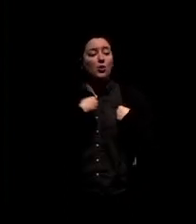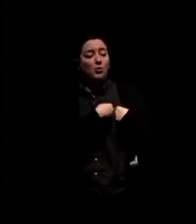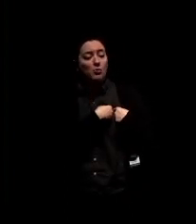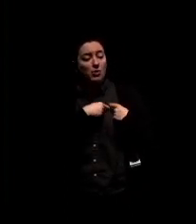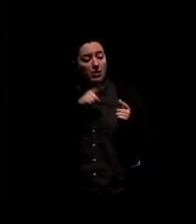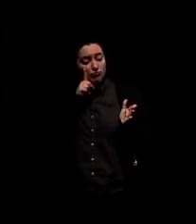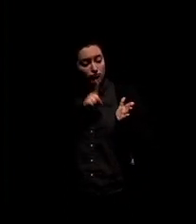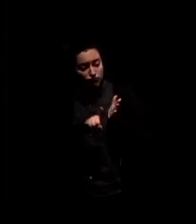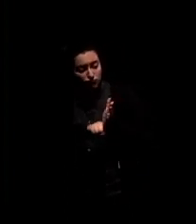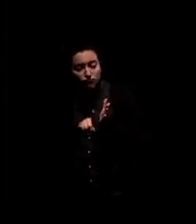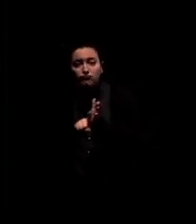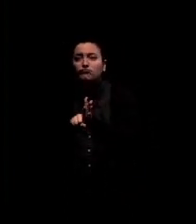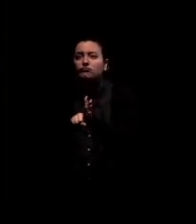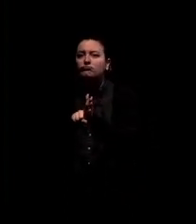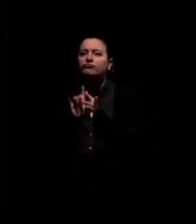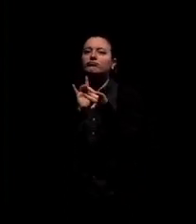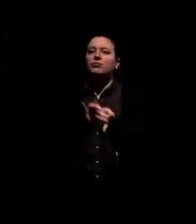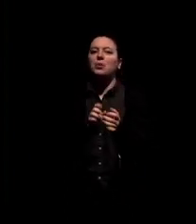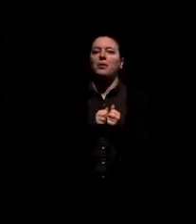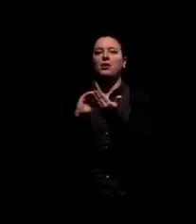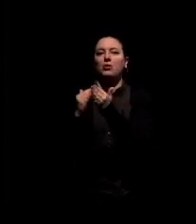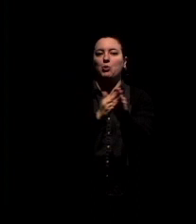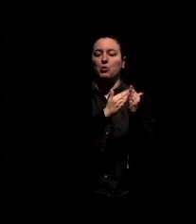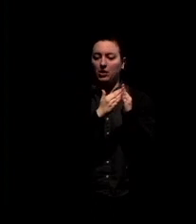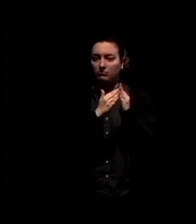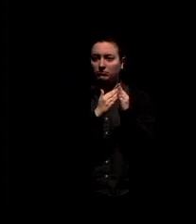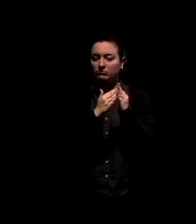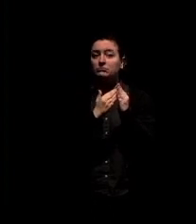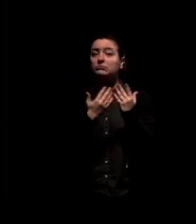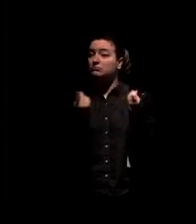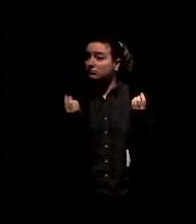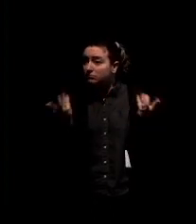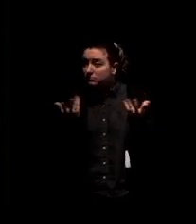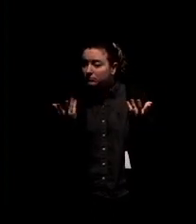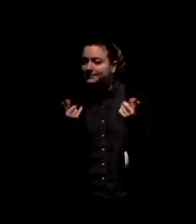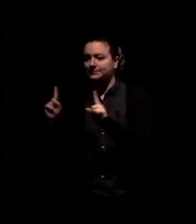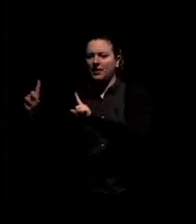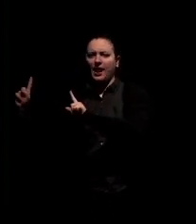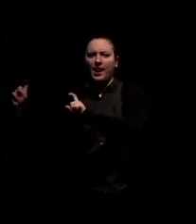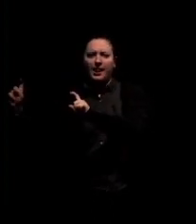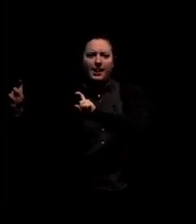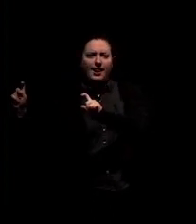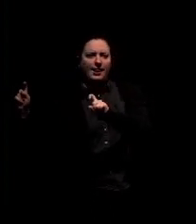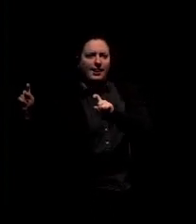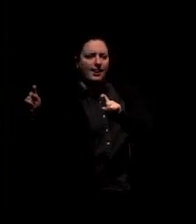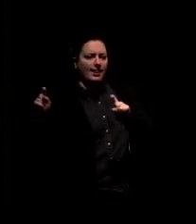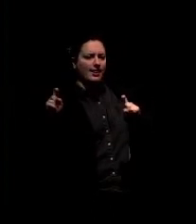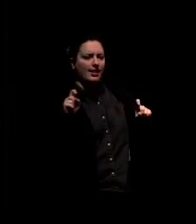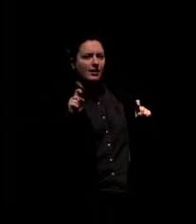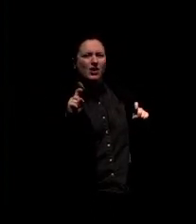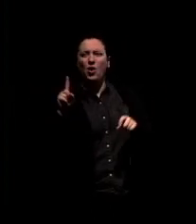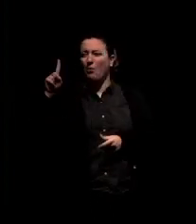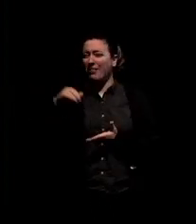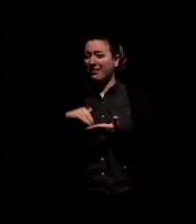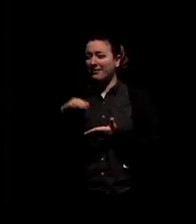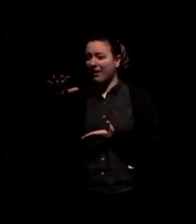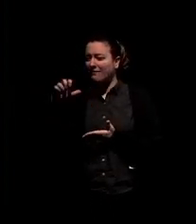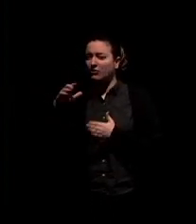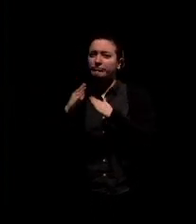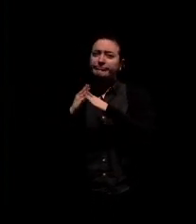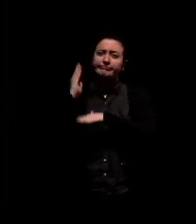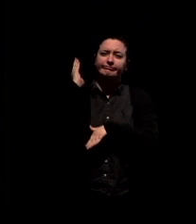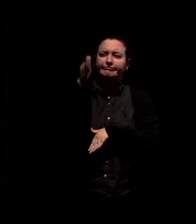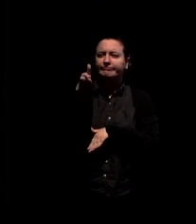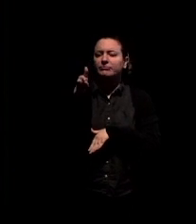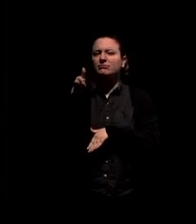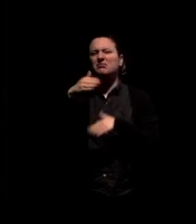that is a survey that anywhere between 1,500 and 3,000 LGBTQ Minnesotans take